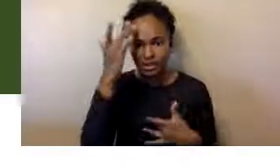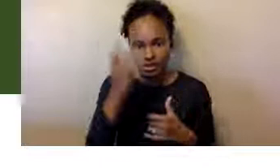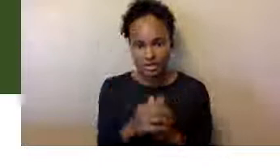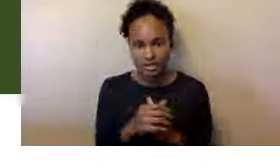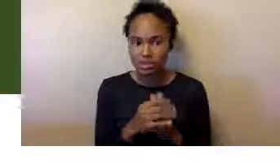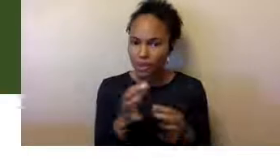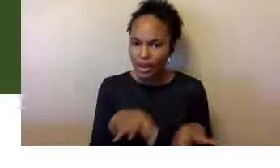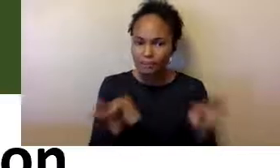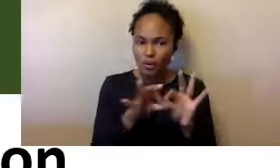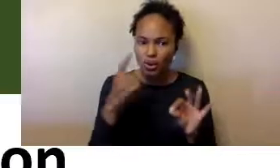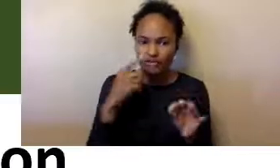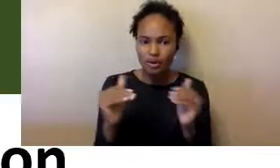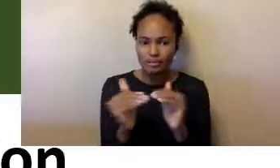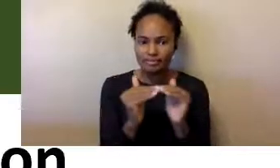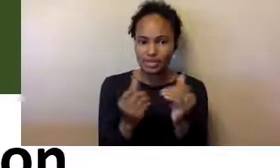important.